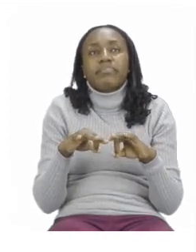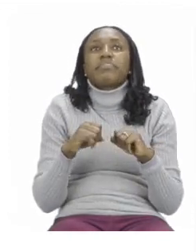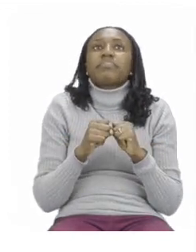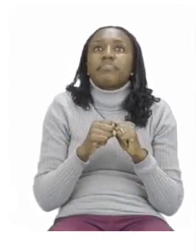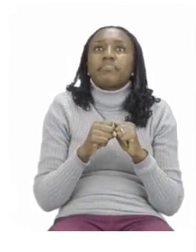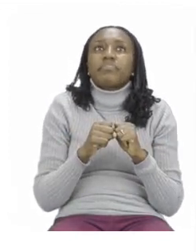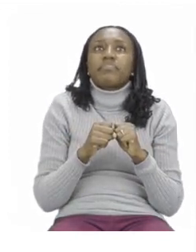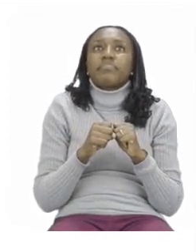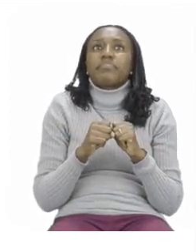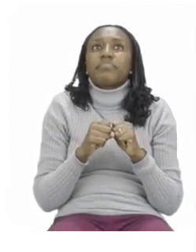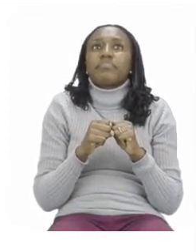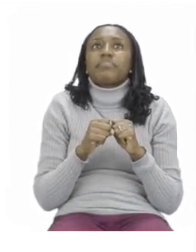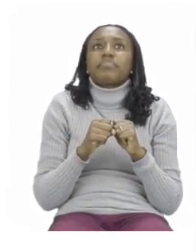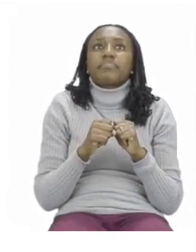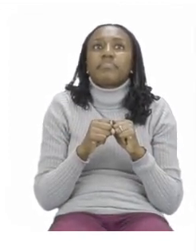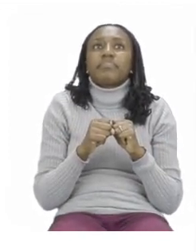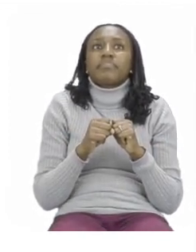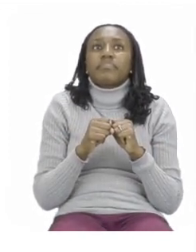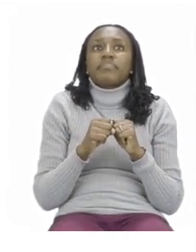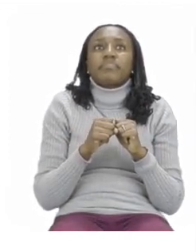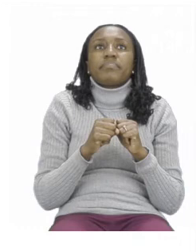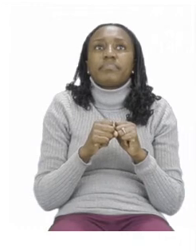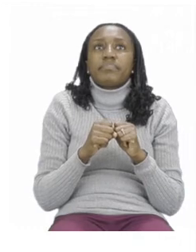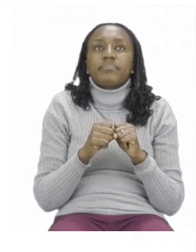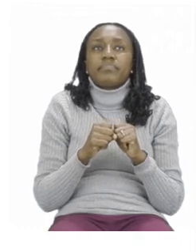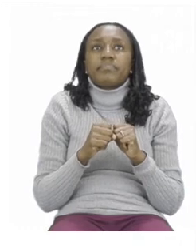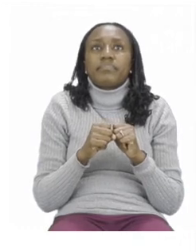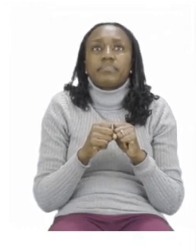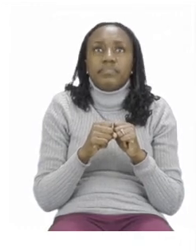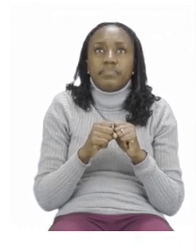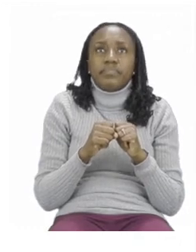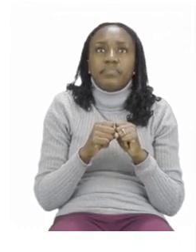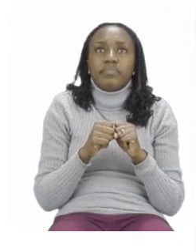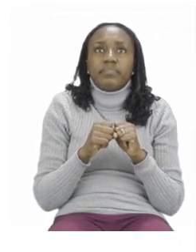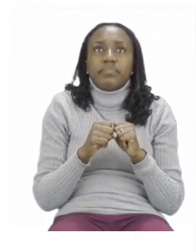to start with the three that we have on the board. So let's take a look.